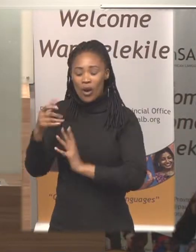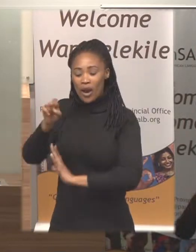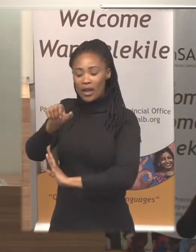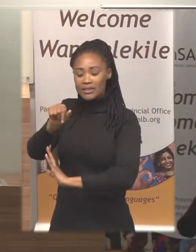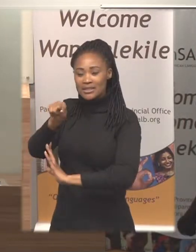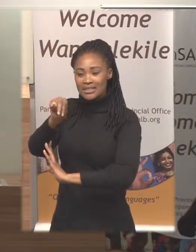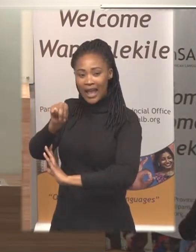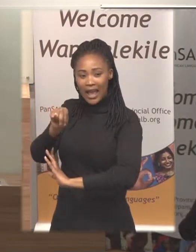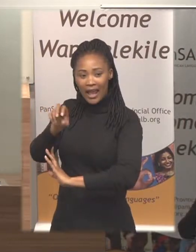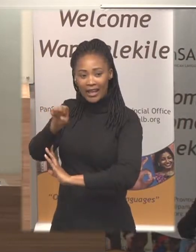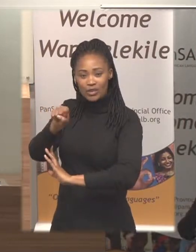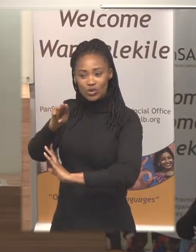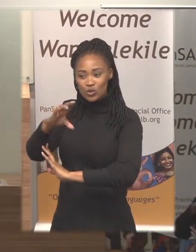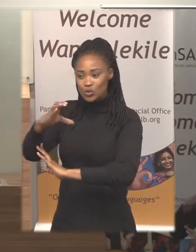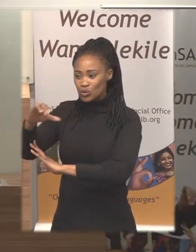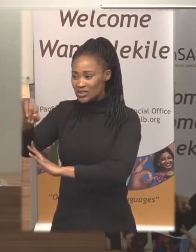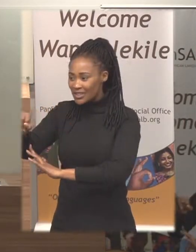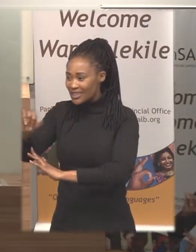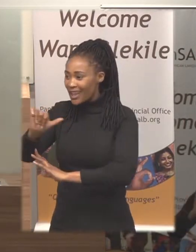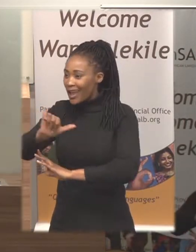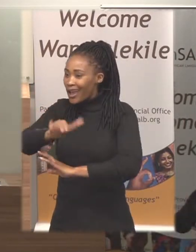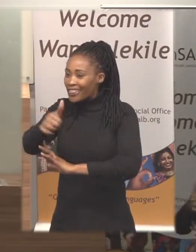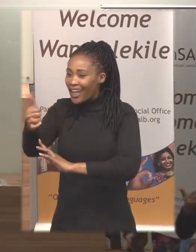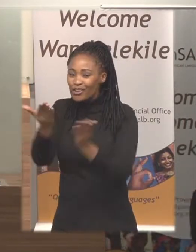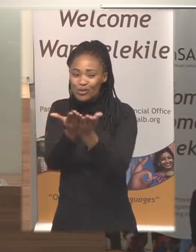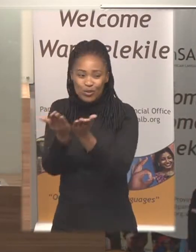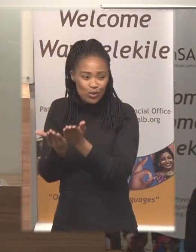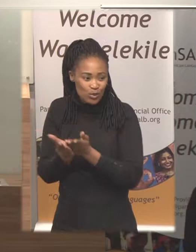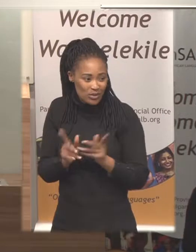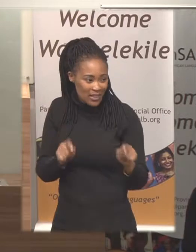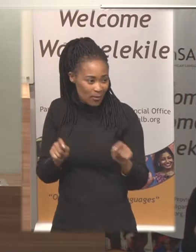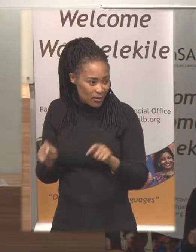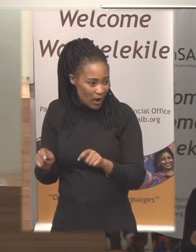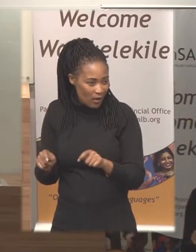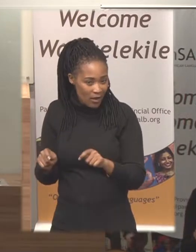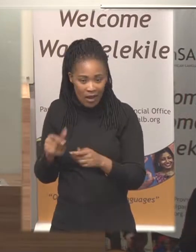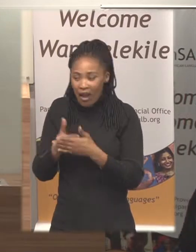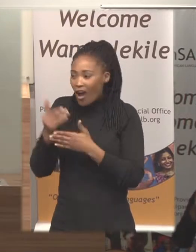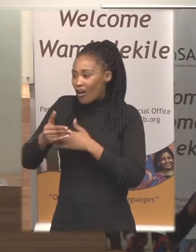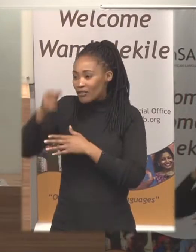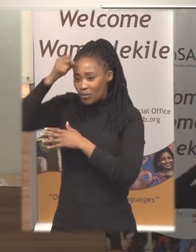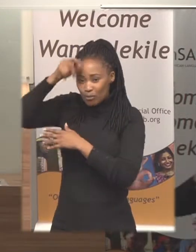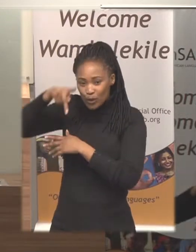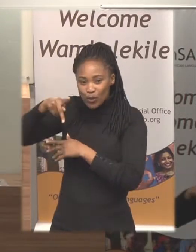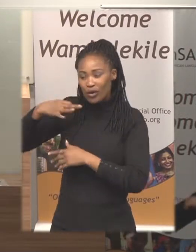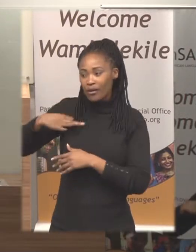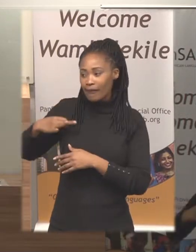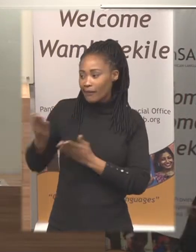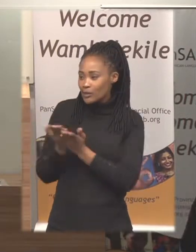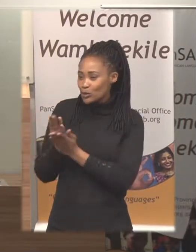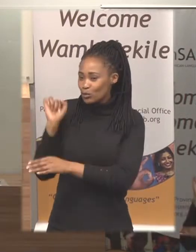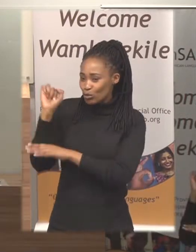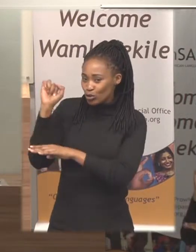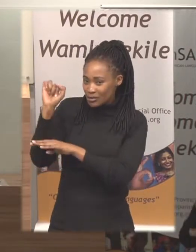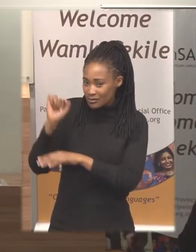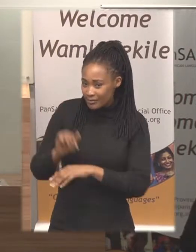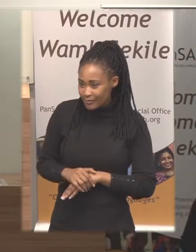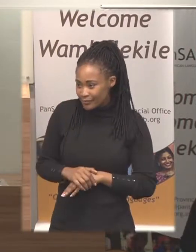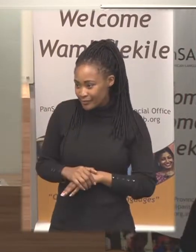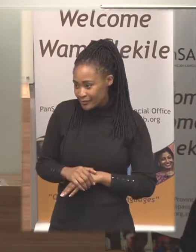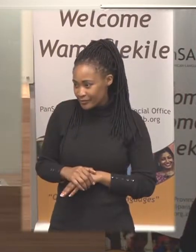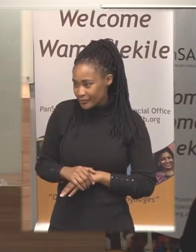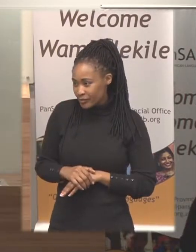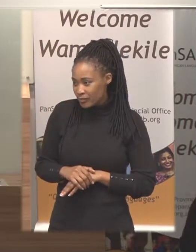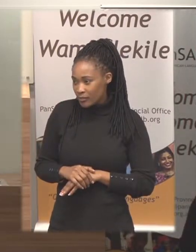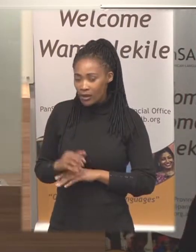Sanssouci and then in other schools around Cape Town following the Pretoria Girls' School protests. Towards